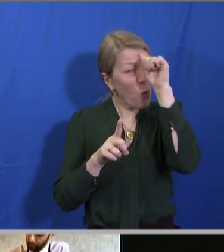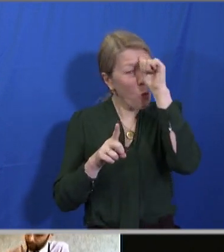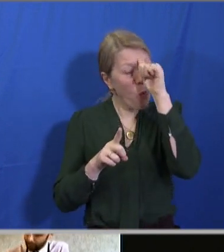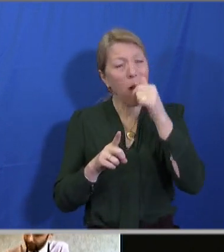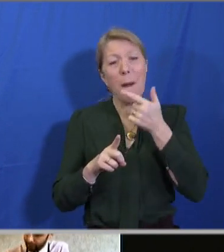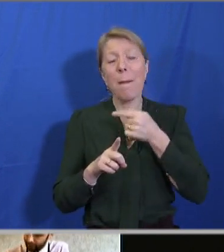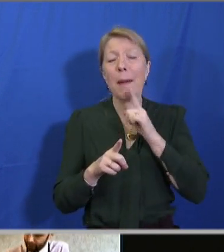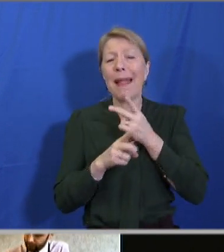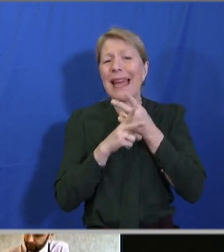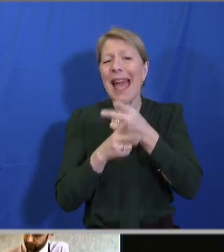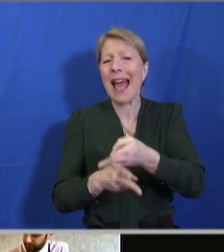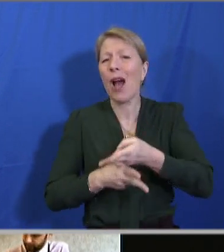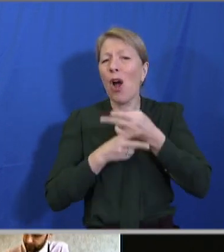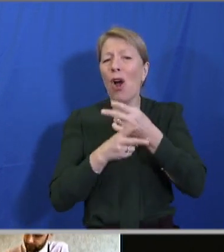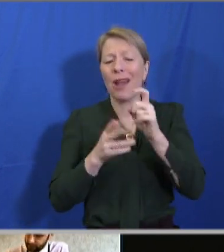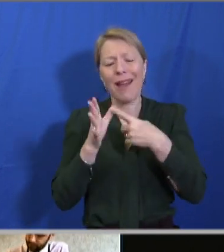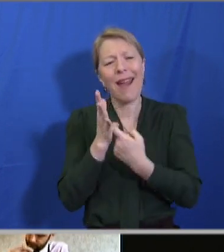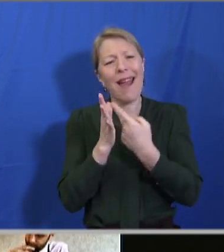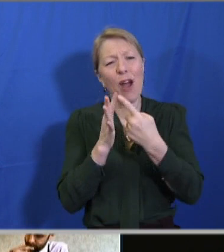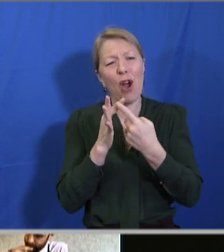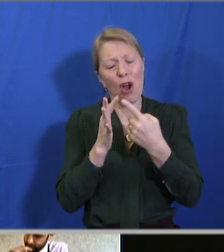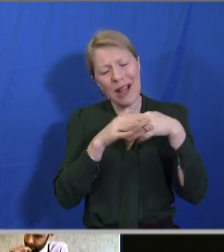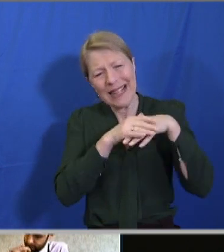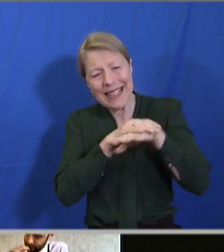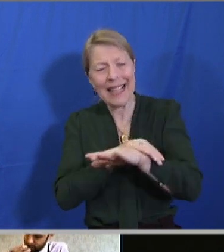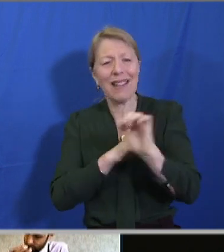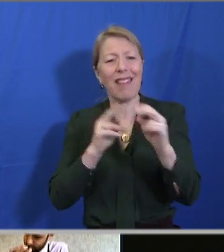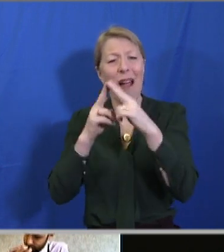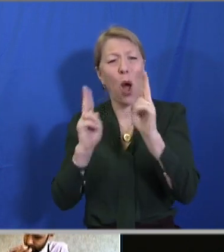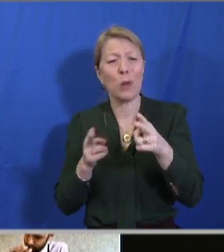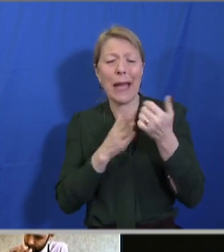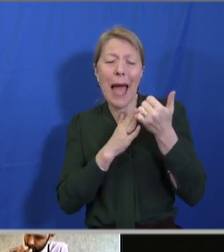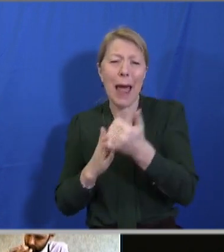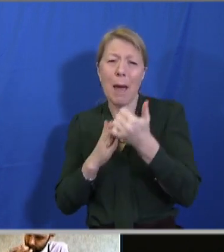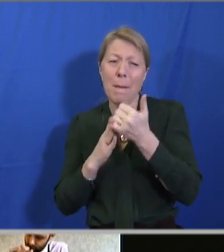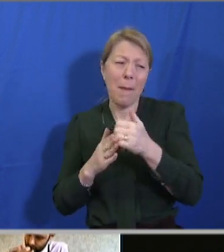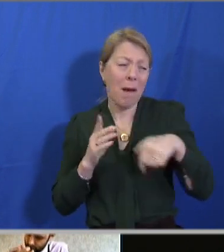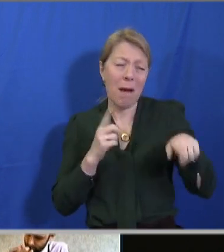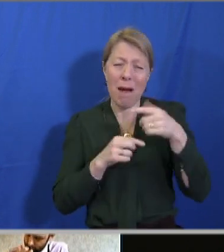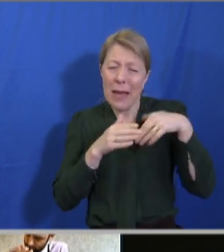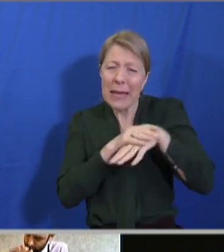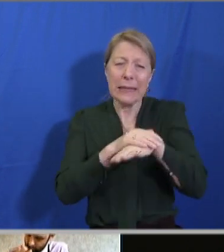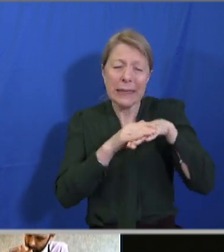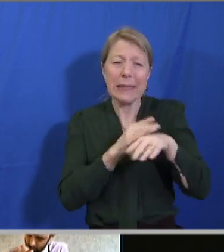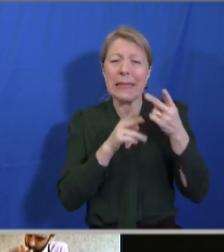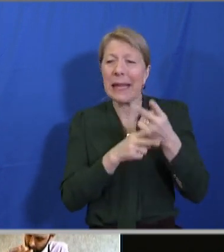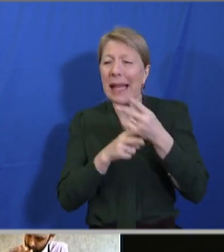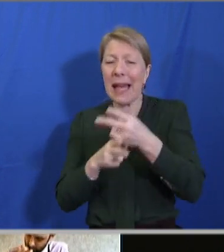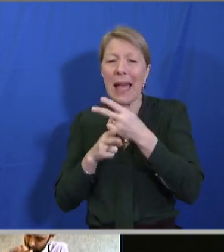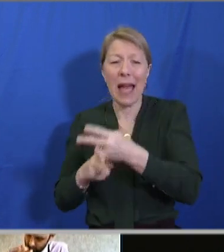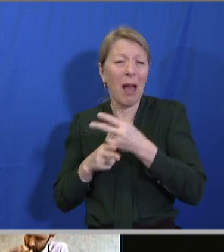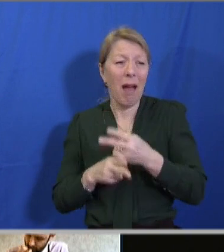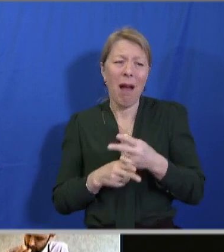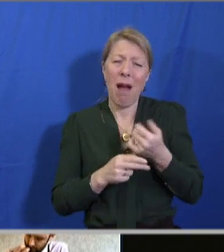helping to enable people to live independently in the community. But demand continues to outstrip supply,